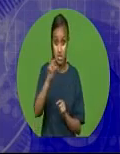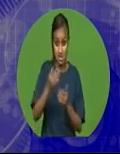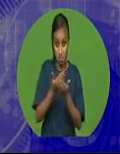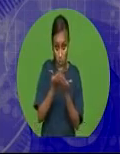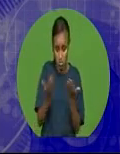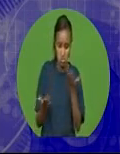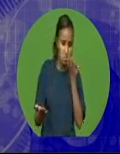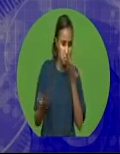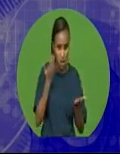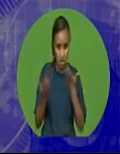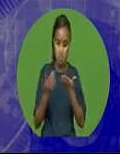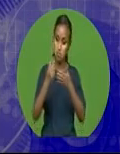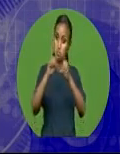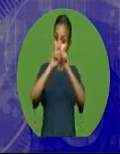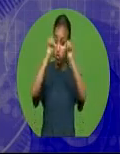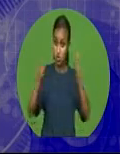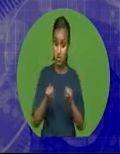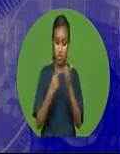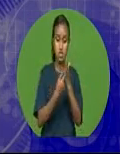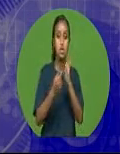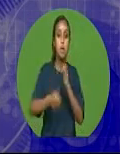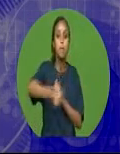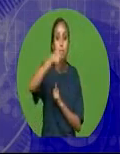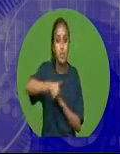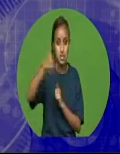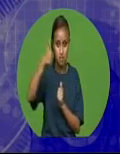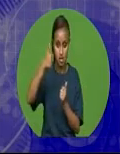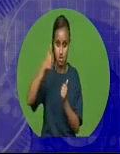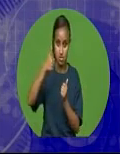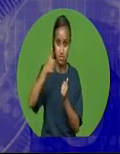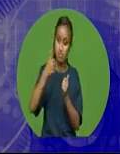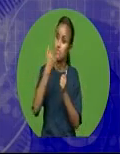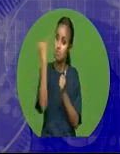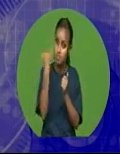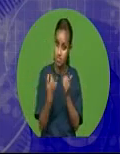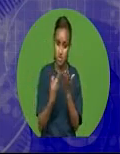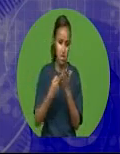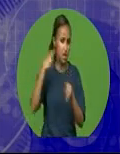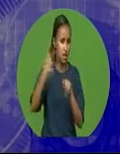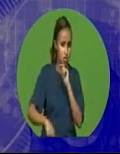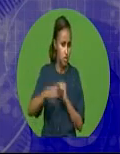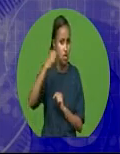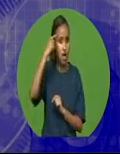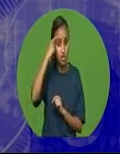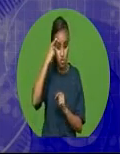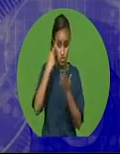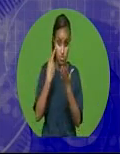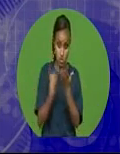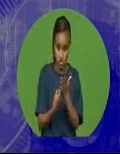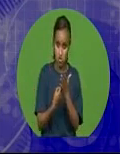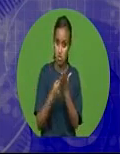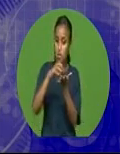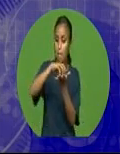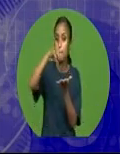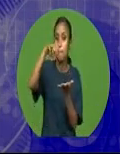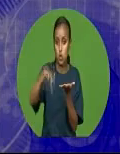But some objects might have shapes that their principal faces cannot be assumed parallel to the regular